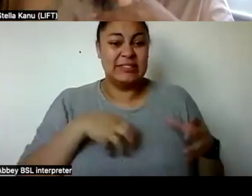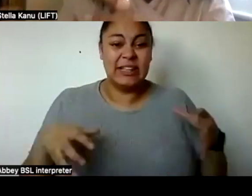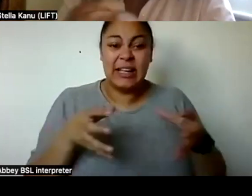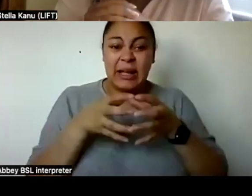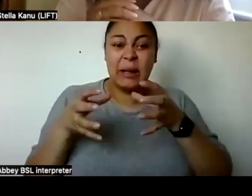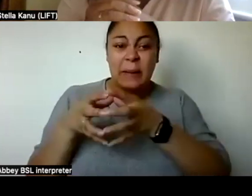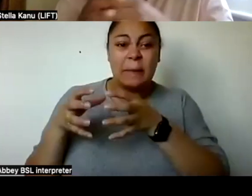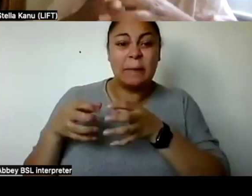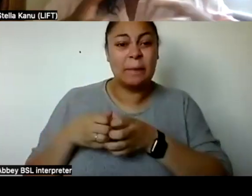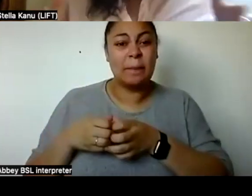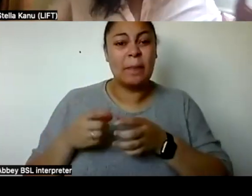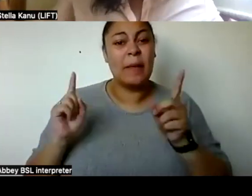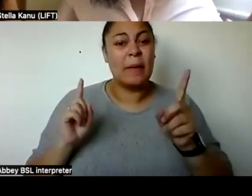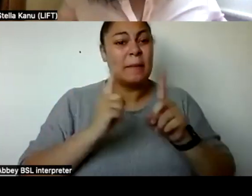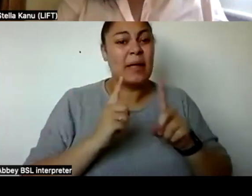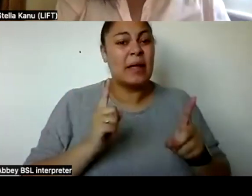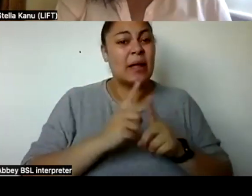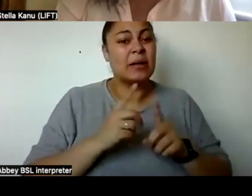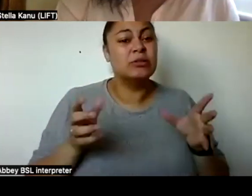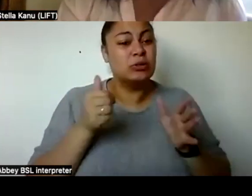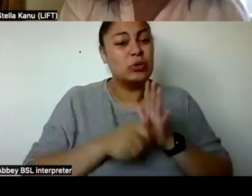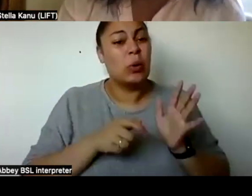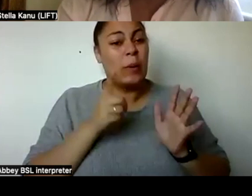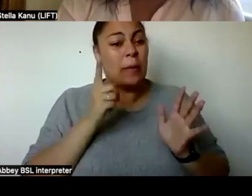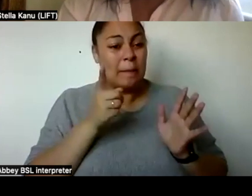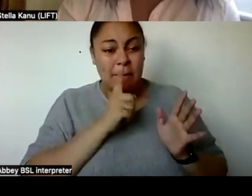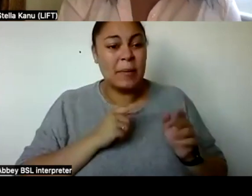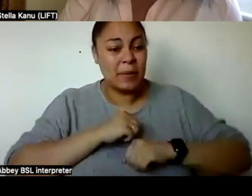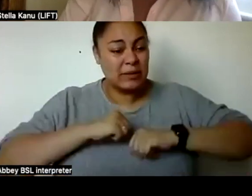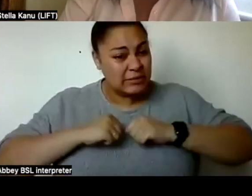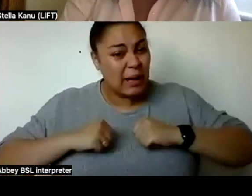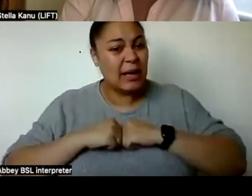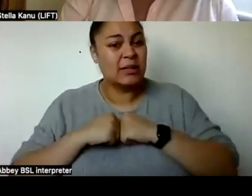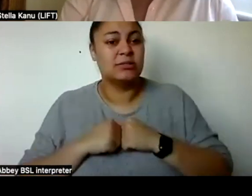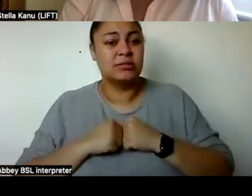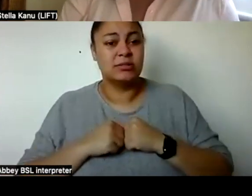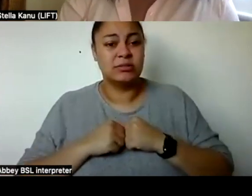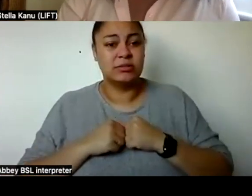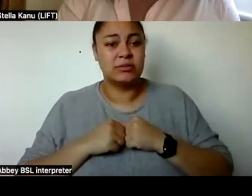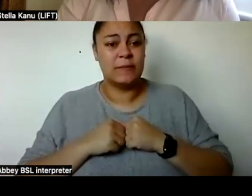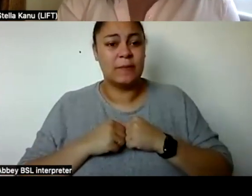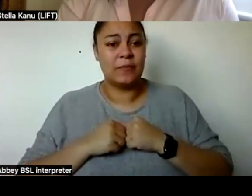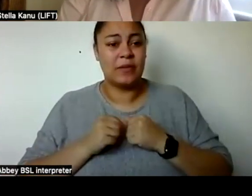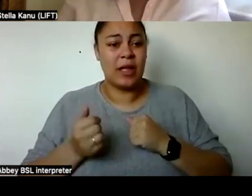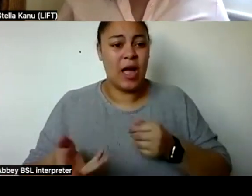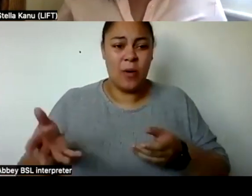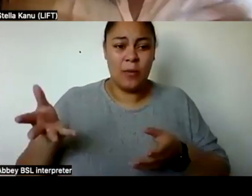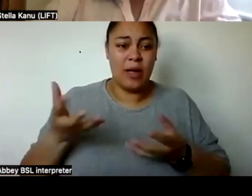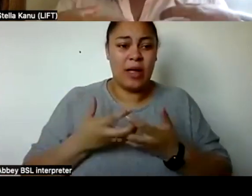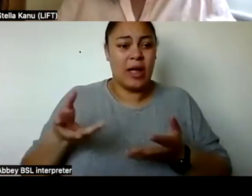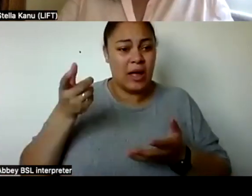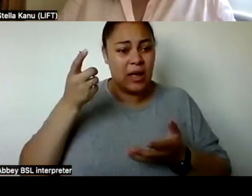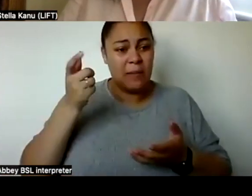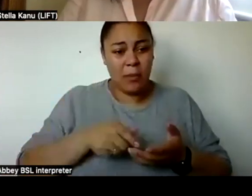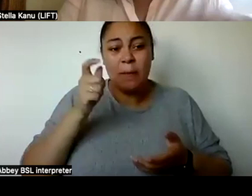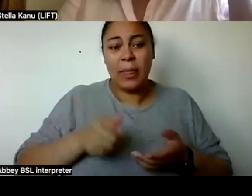to meet those young people and create space for it. But it's also about how we publicly acknowledge those freelancers. We make them